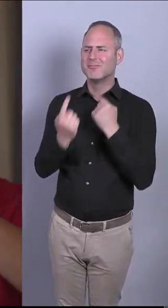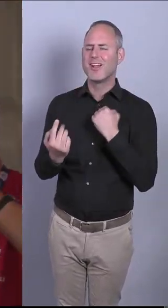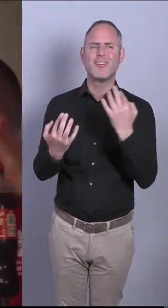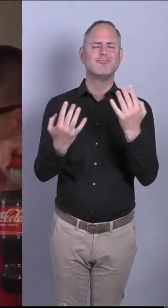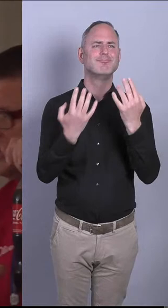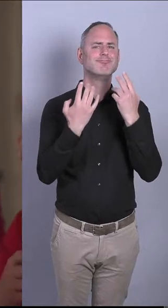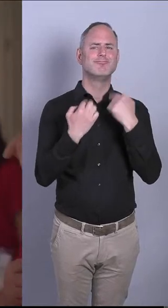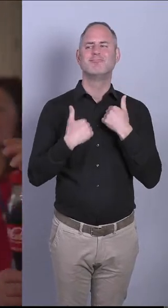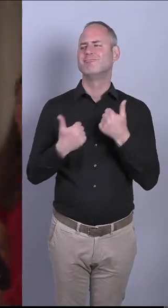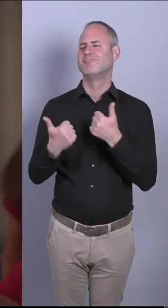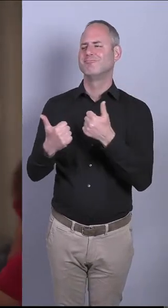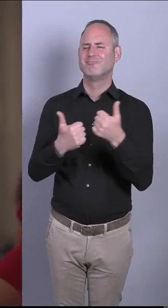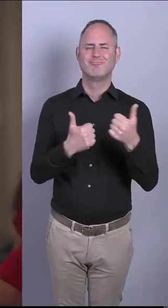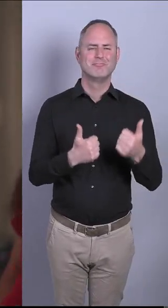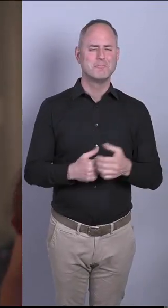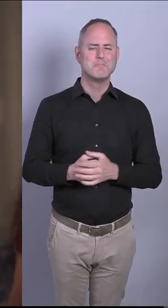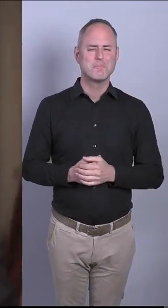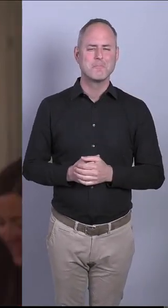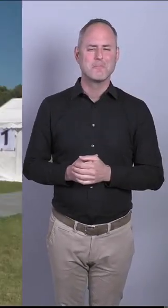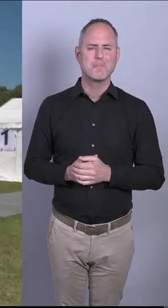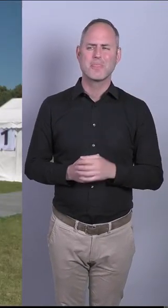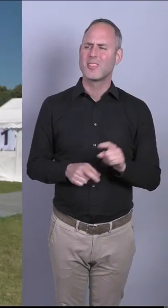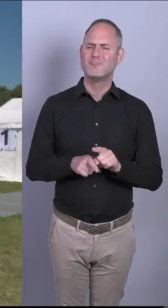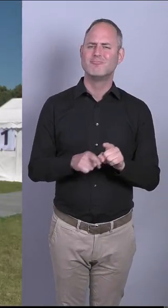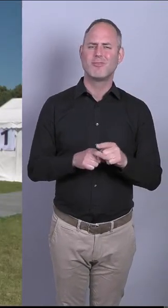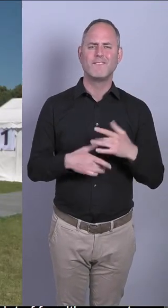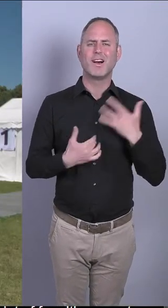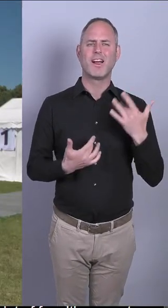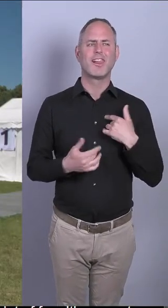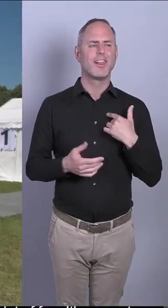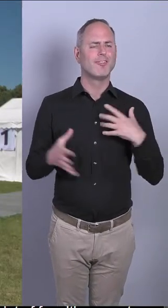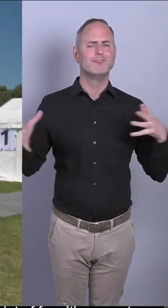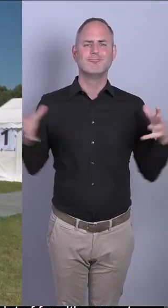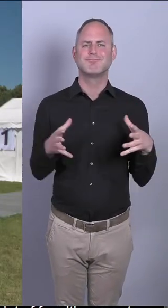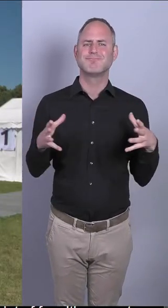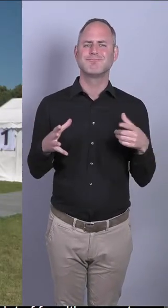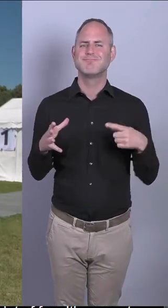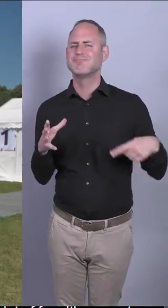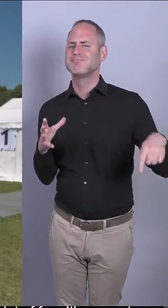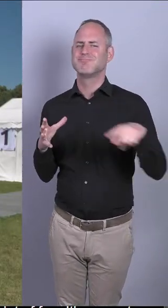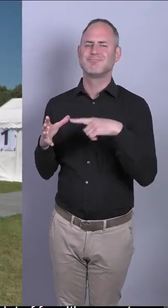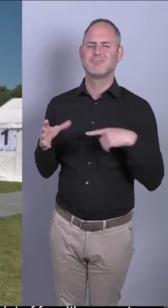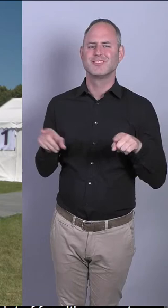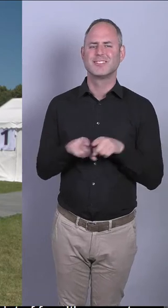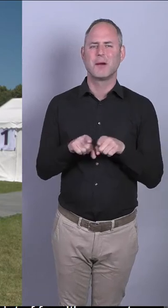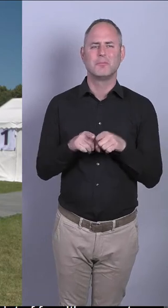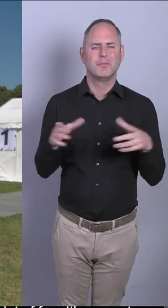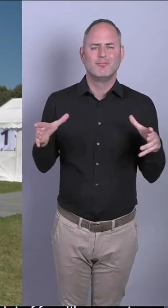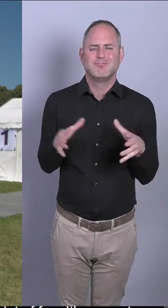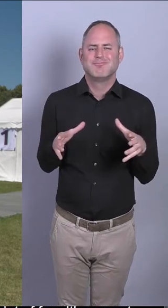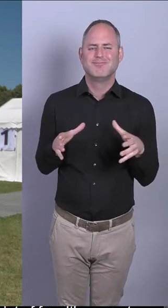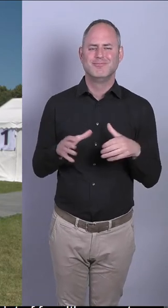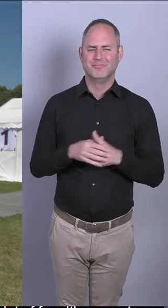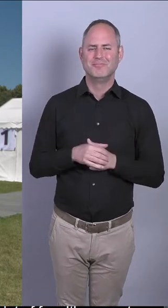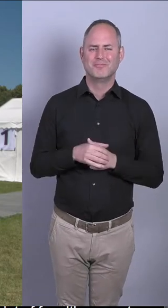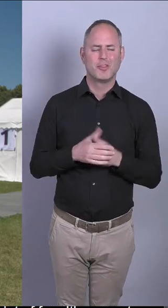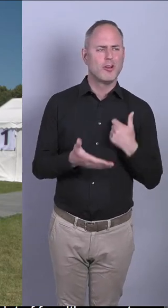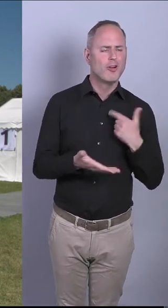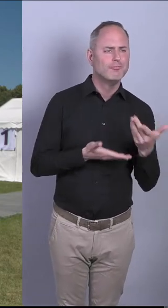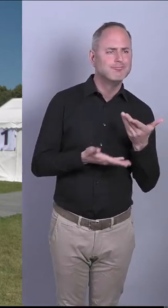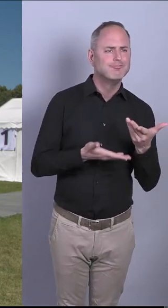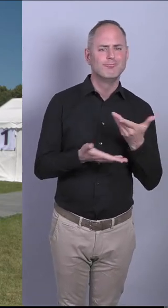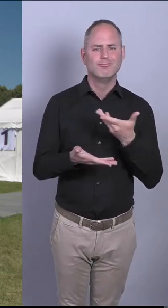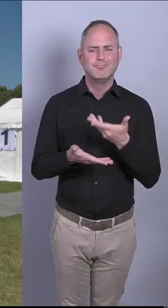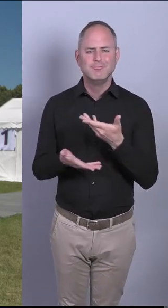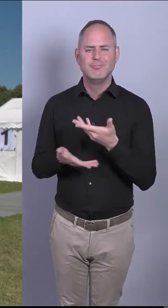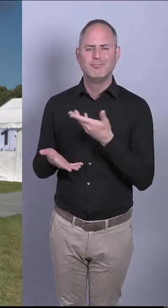open-minded. Working here, that's a great feeling of a team spirit of community. You get to talk with people a little bit. They want an